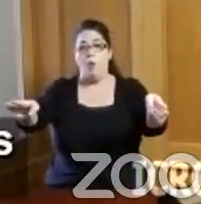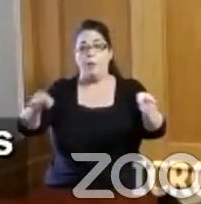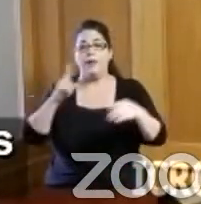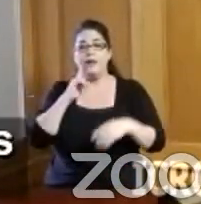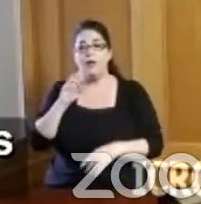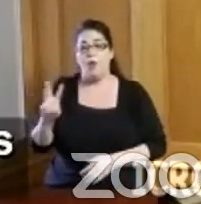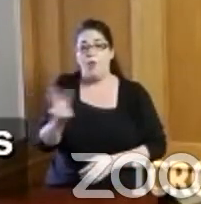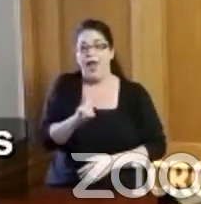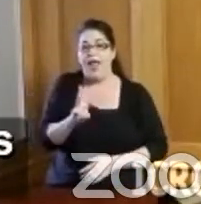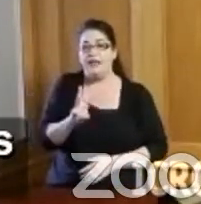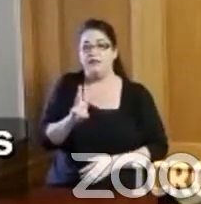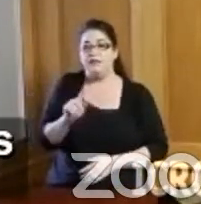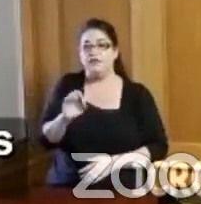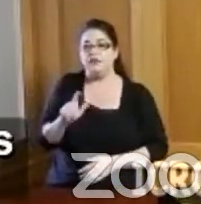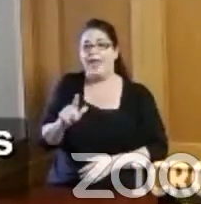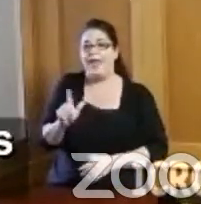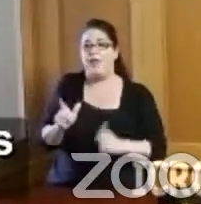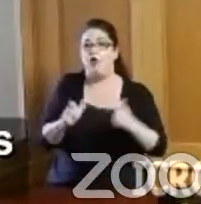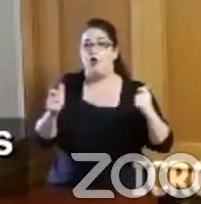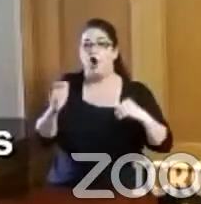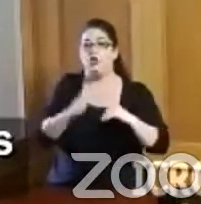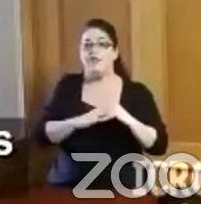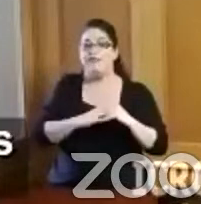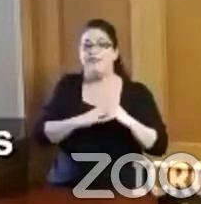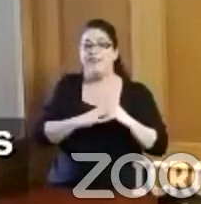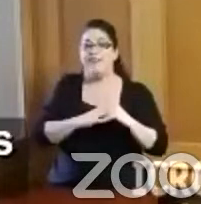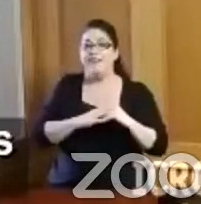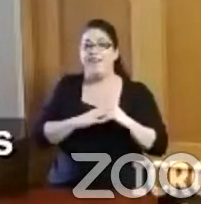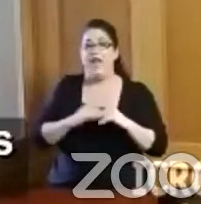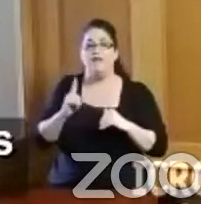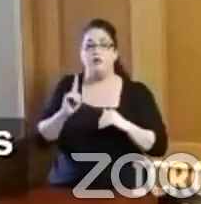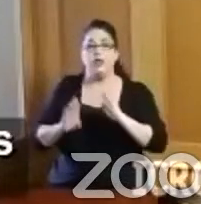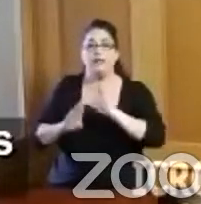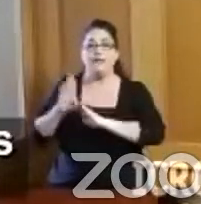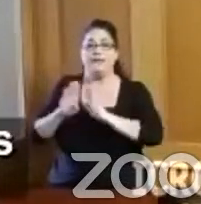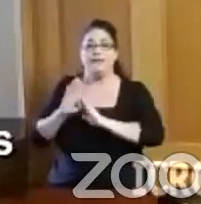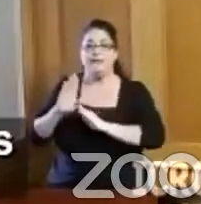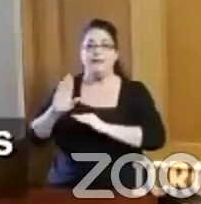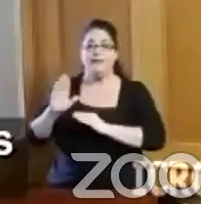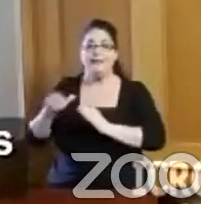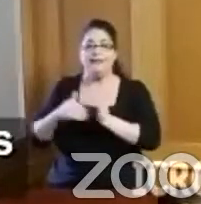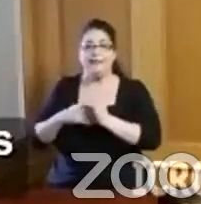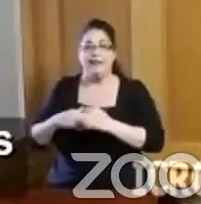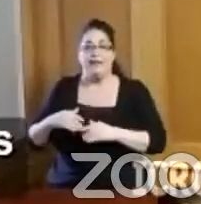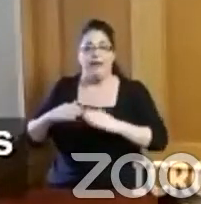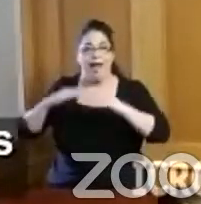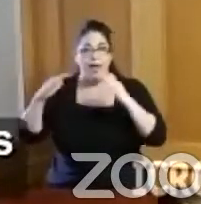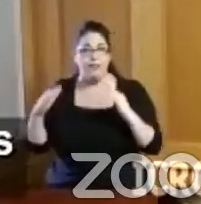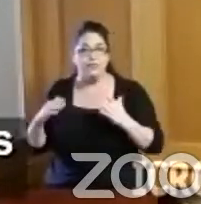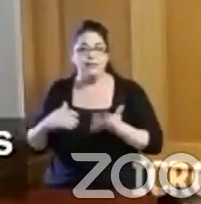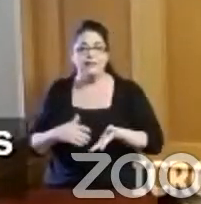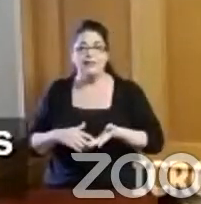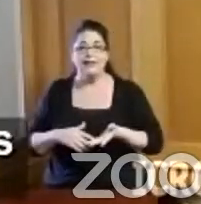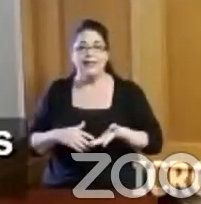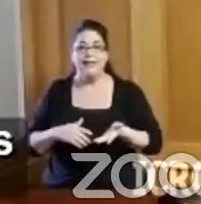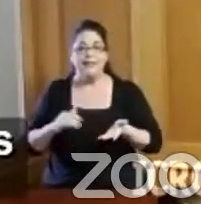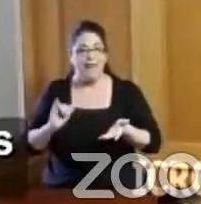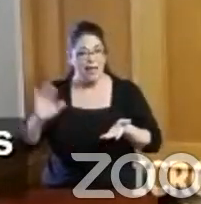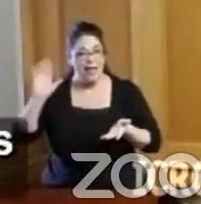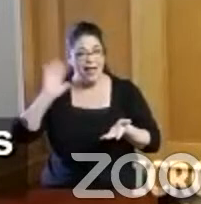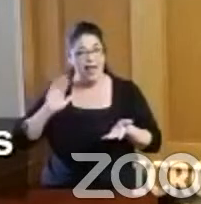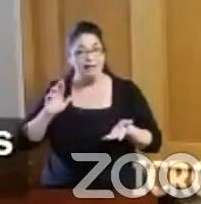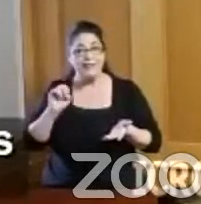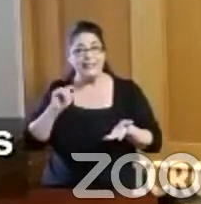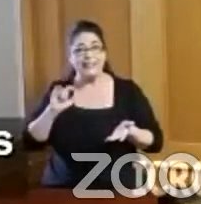township trail is larger than the area that will be developed into single family homes. Mm-hmm. And that's so unusual when you think that this was a big box